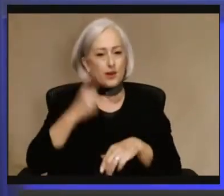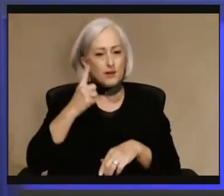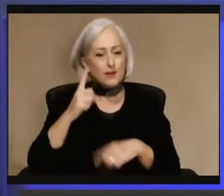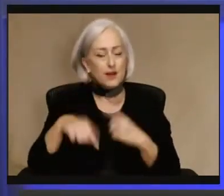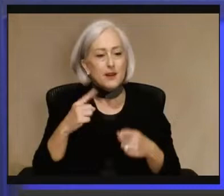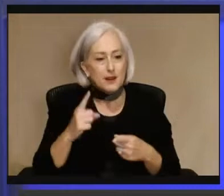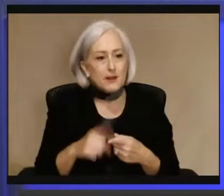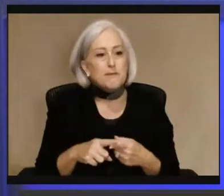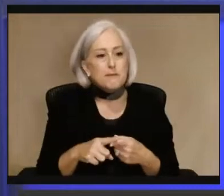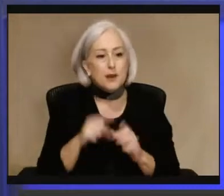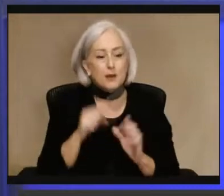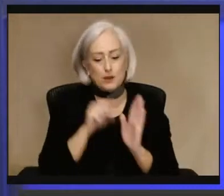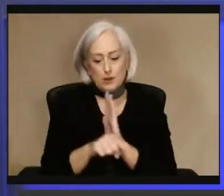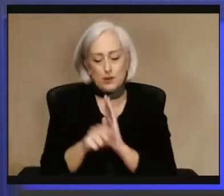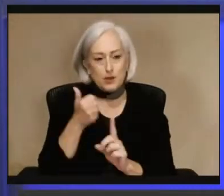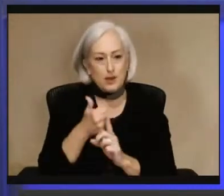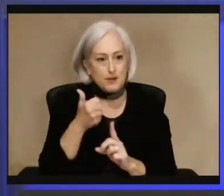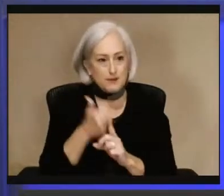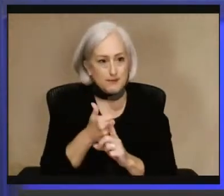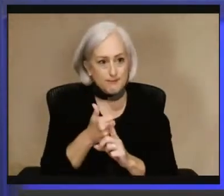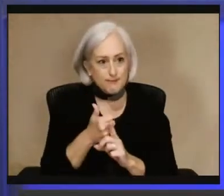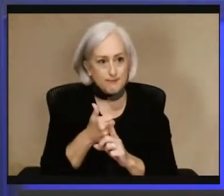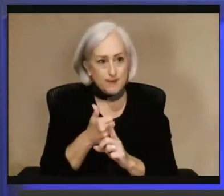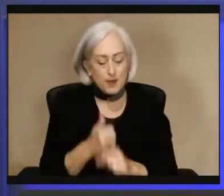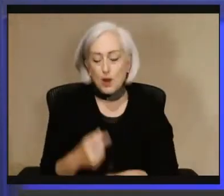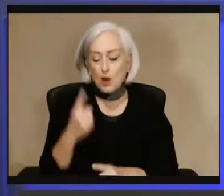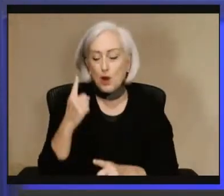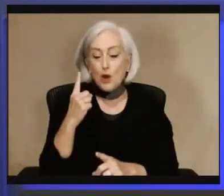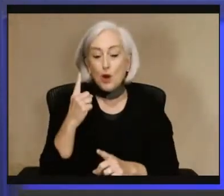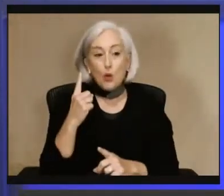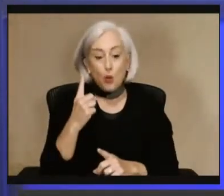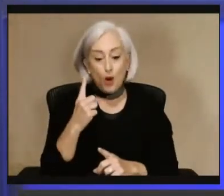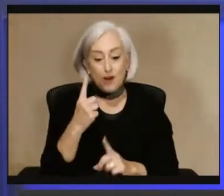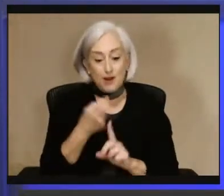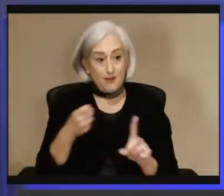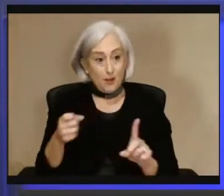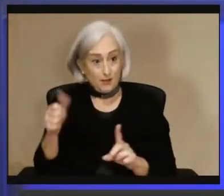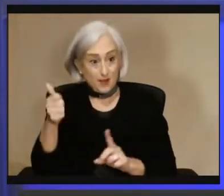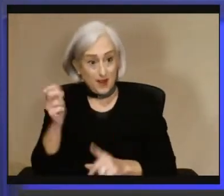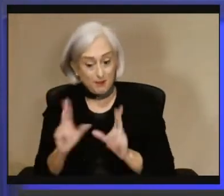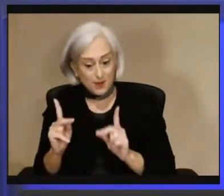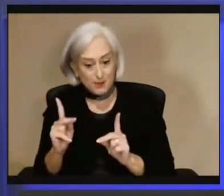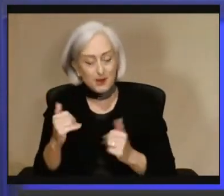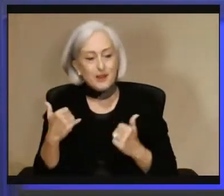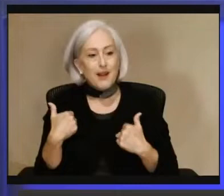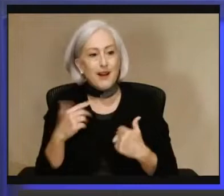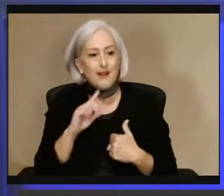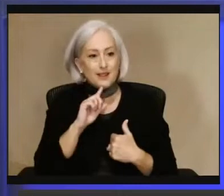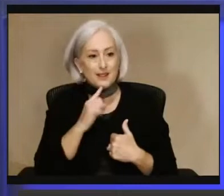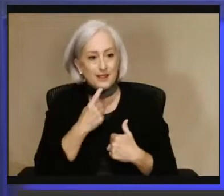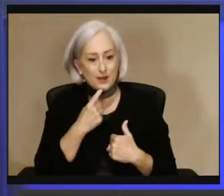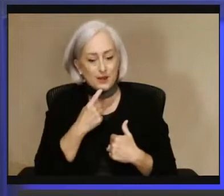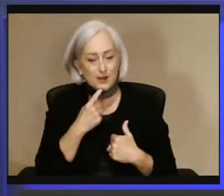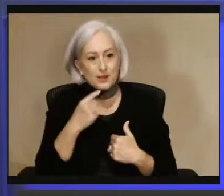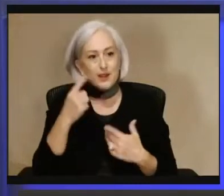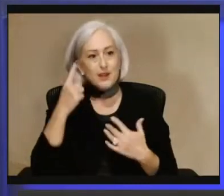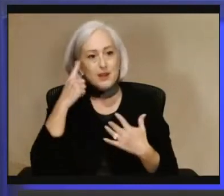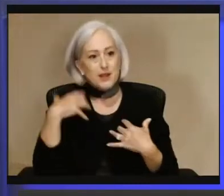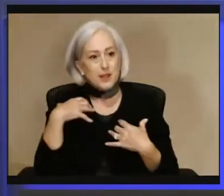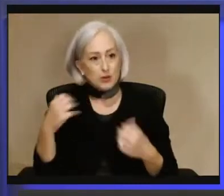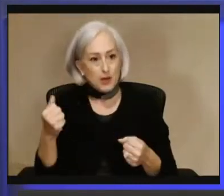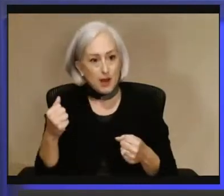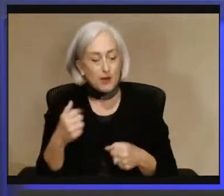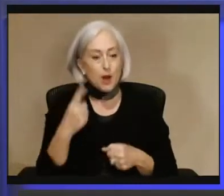in the metro area has a serious mental illness. Meet one family now who is turning the pain of losing their son to